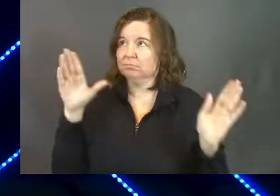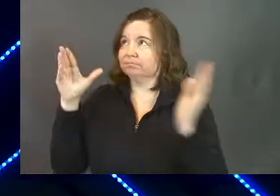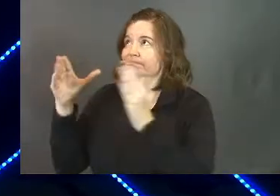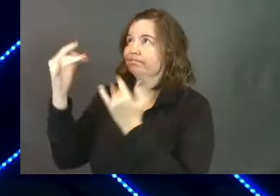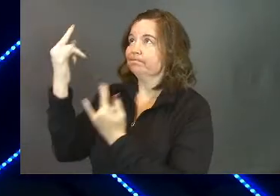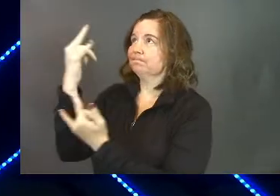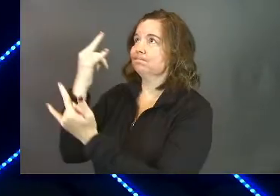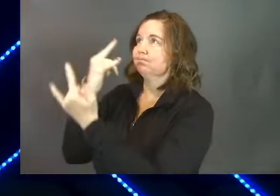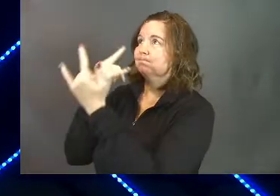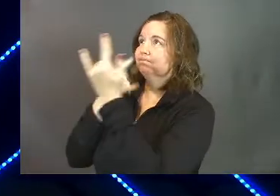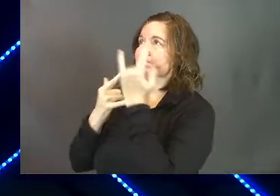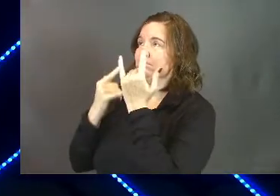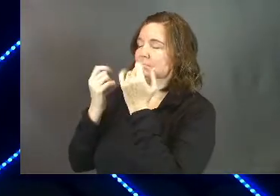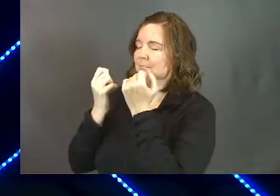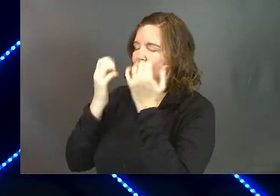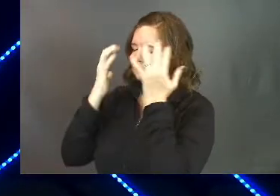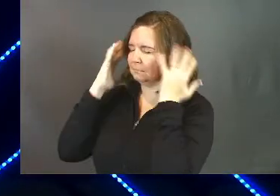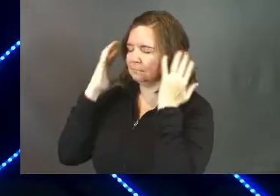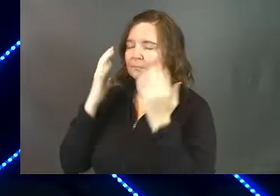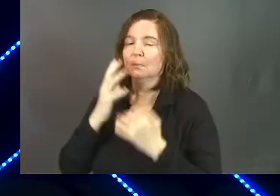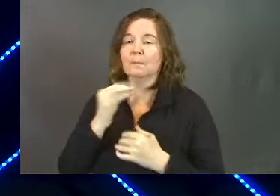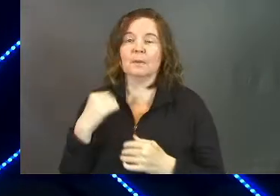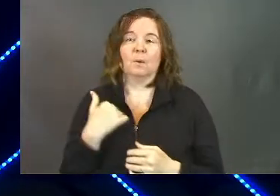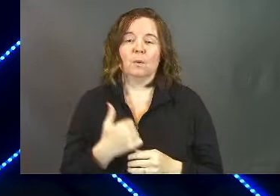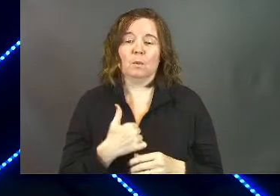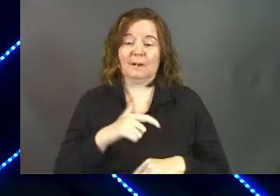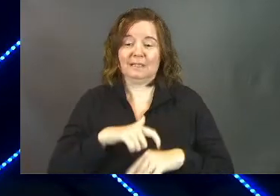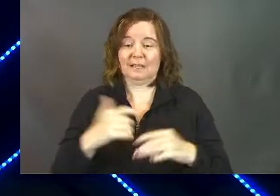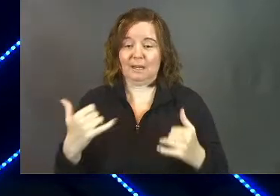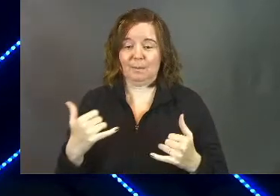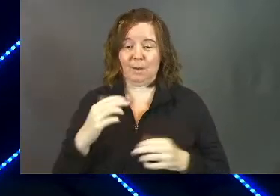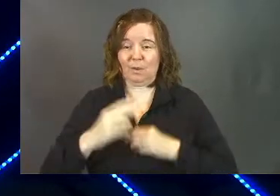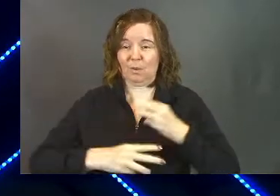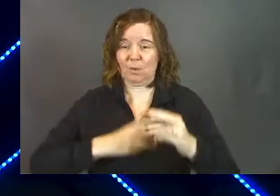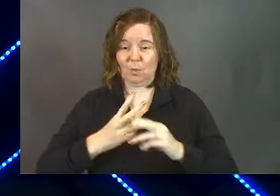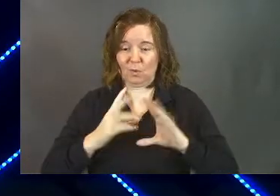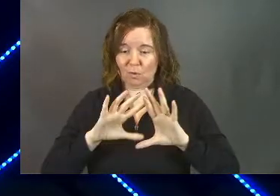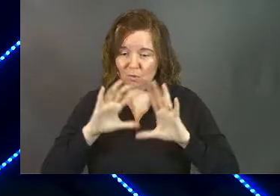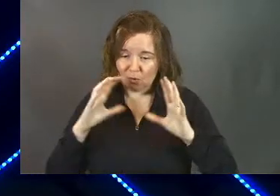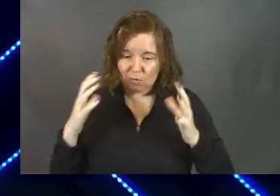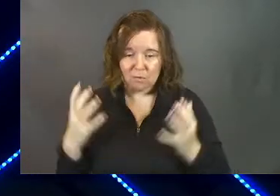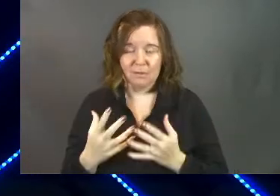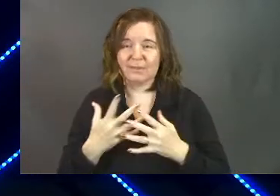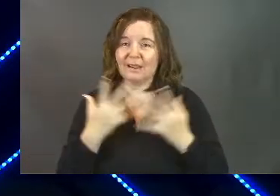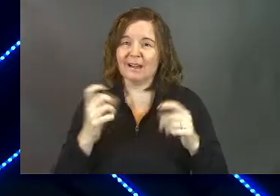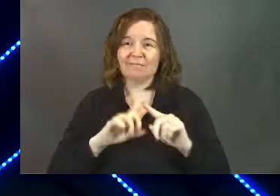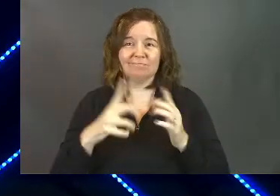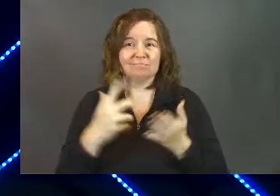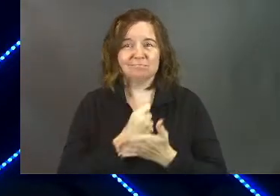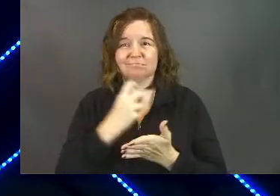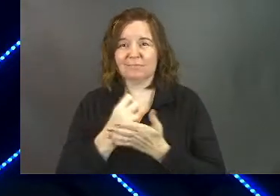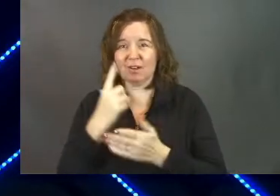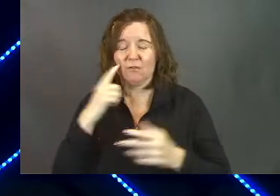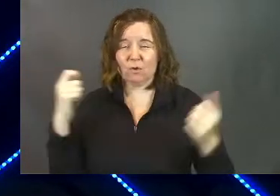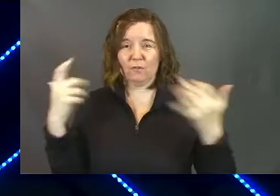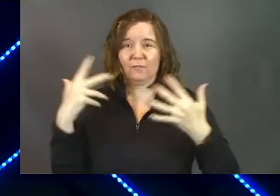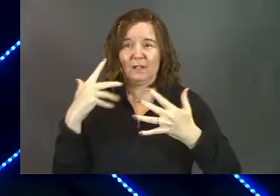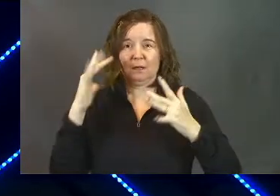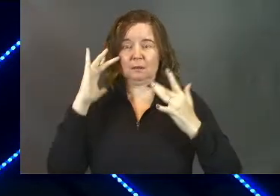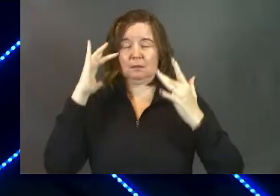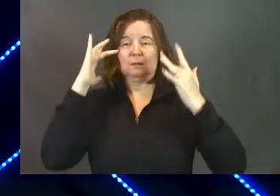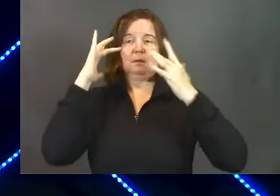love. And we're in a time right now in the world where there's a lot of opportunities for fear to take